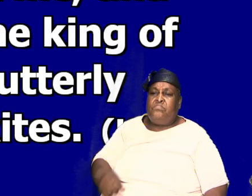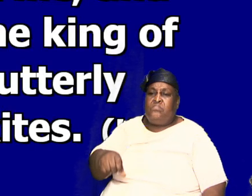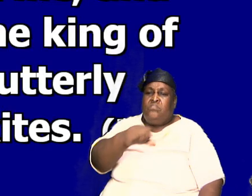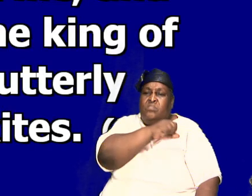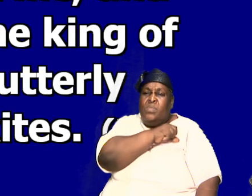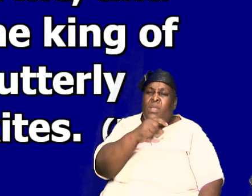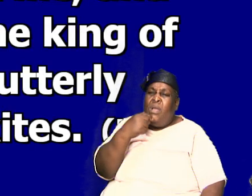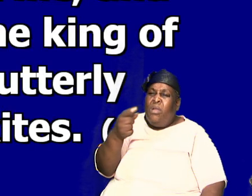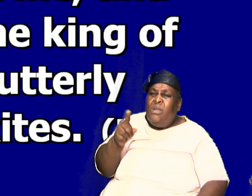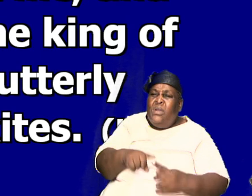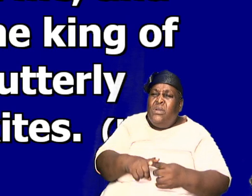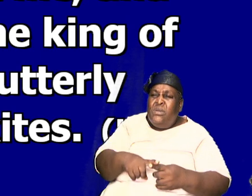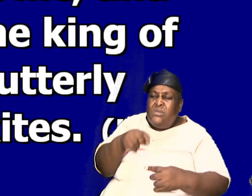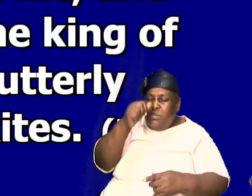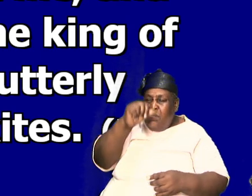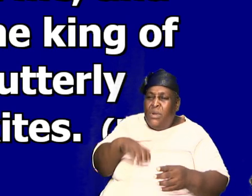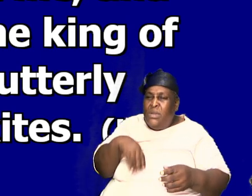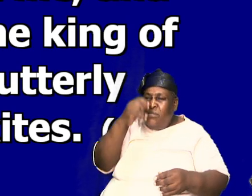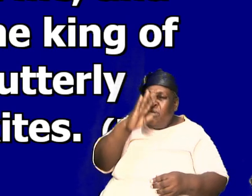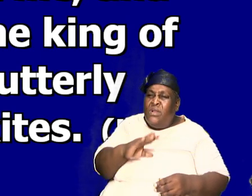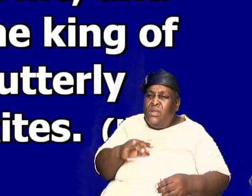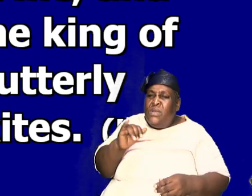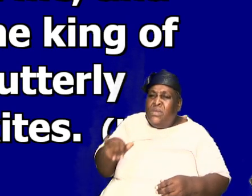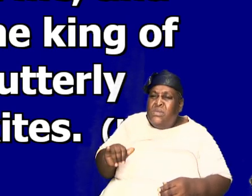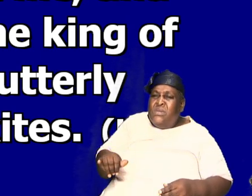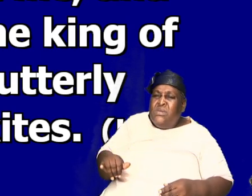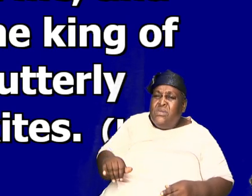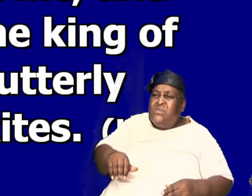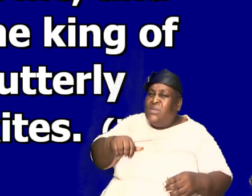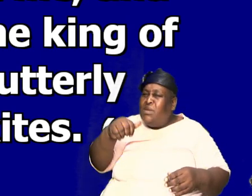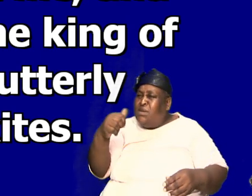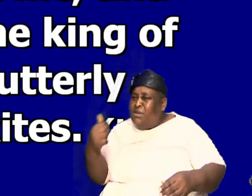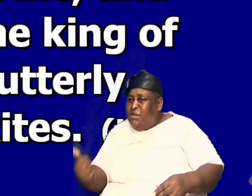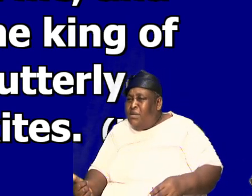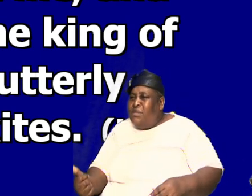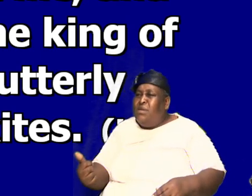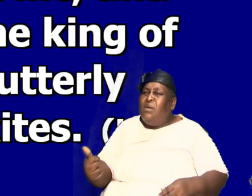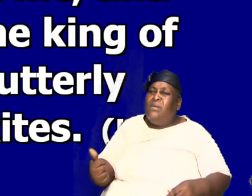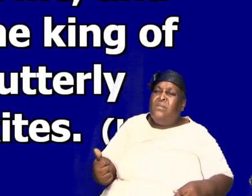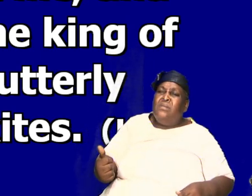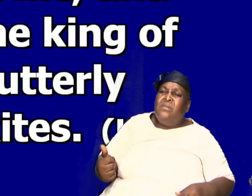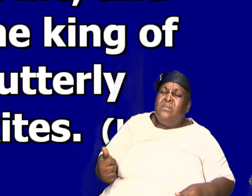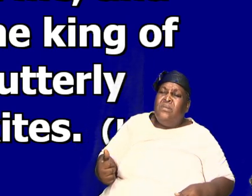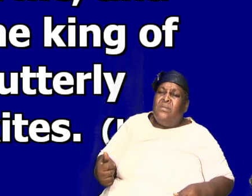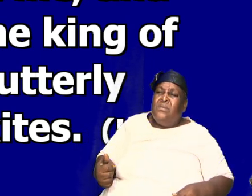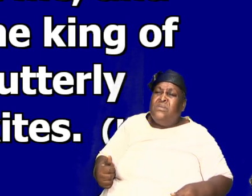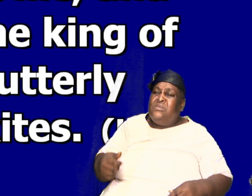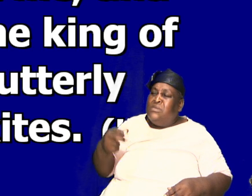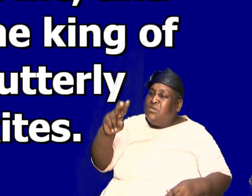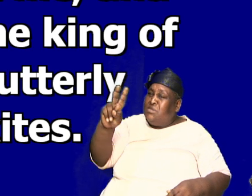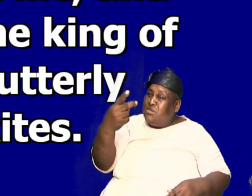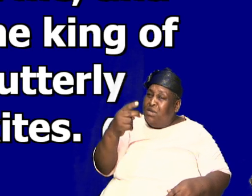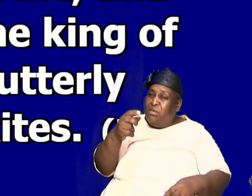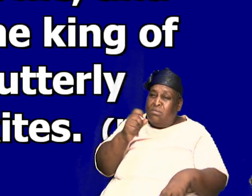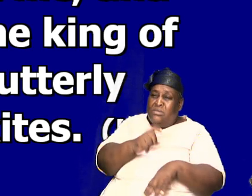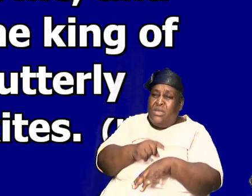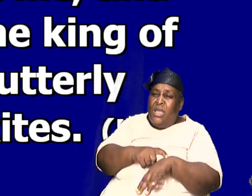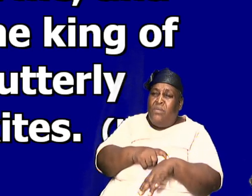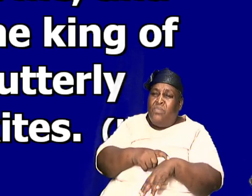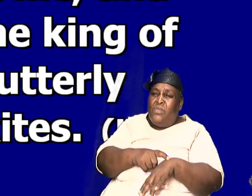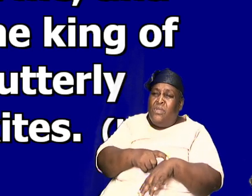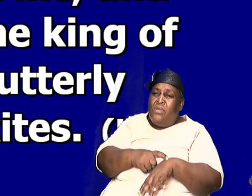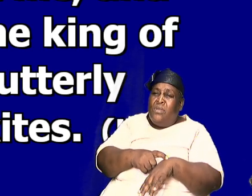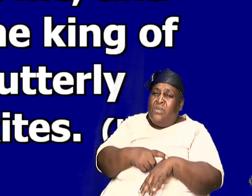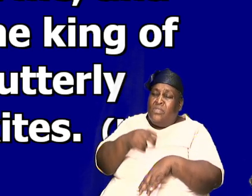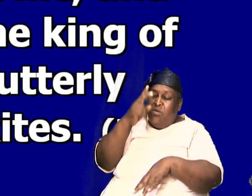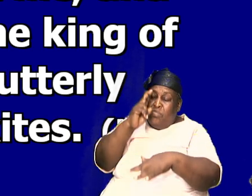And Saul said unto Samuel, this is another point again in the scripture, because this is the second time now the king, the prophet